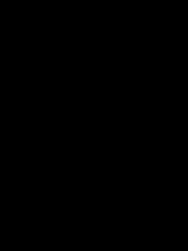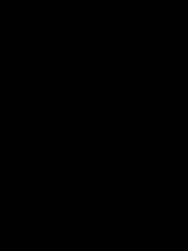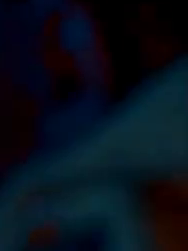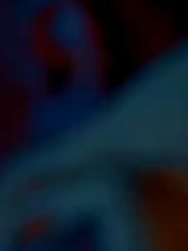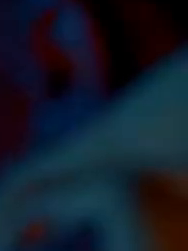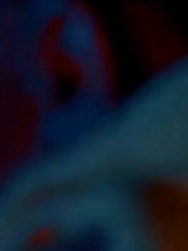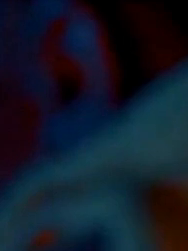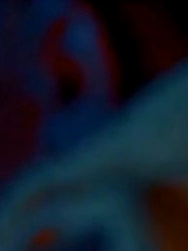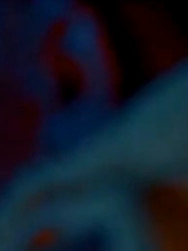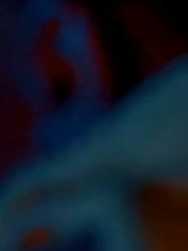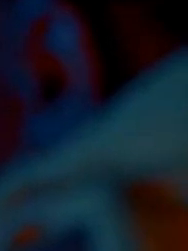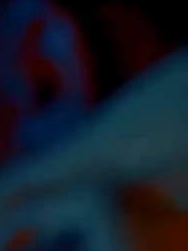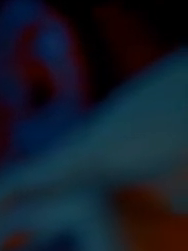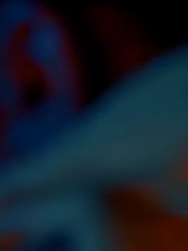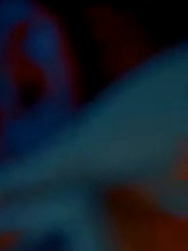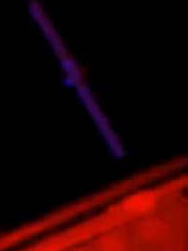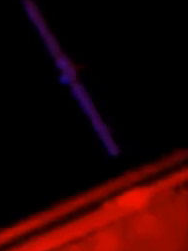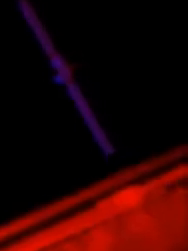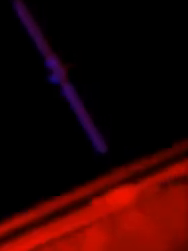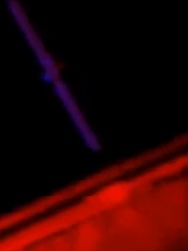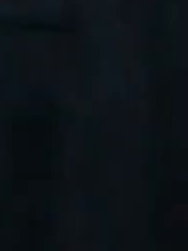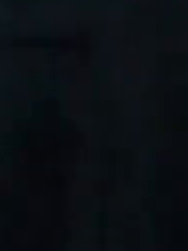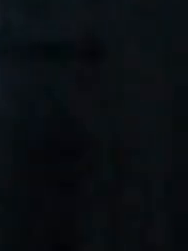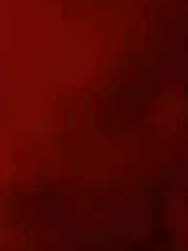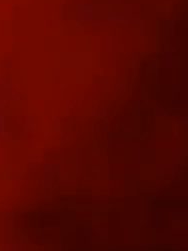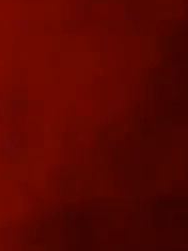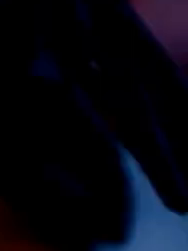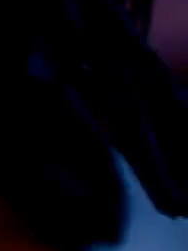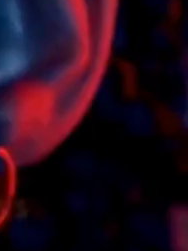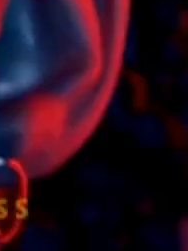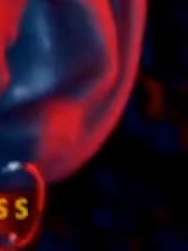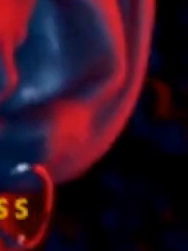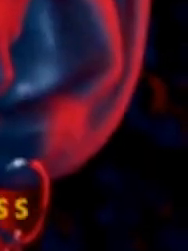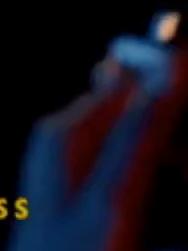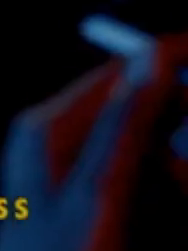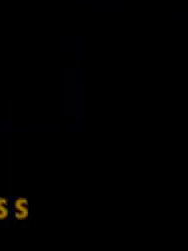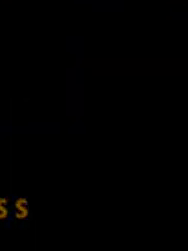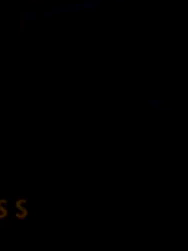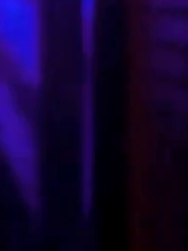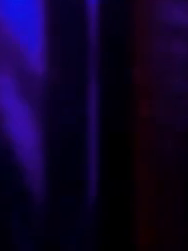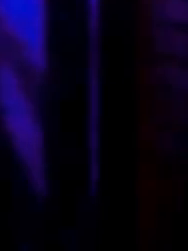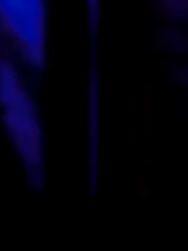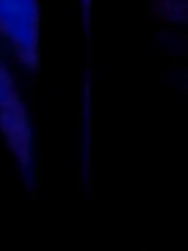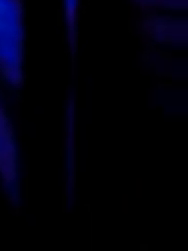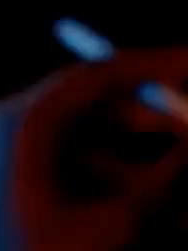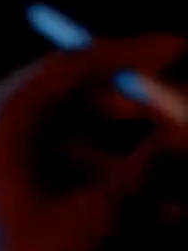Iyona mpilo engakhetha. Ethani izingane wane kwakhona indoda. Ngelinye ilanga le ndoda